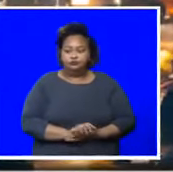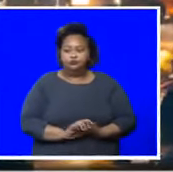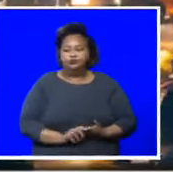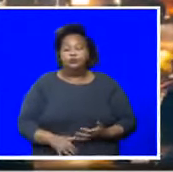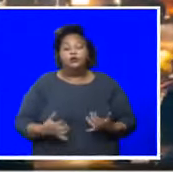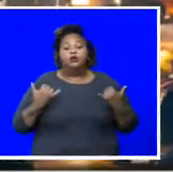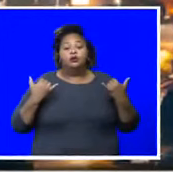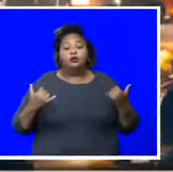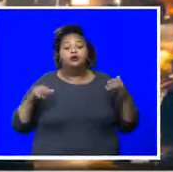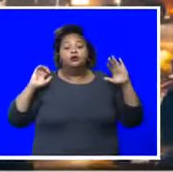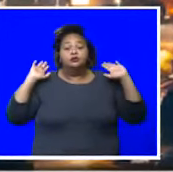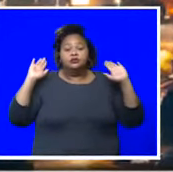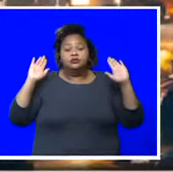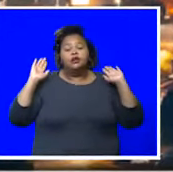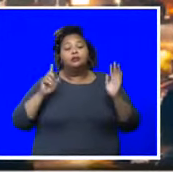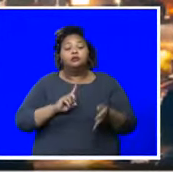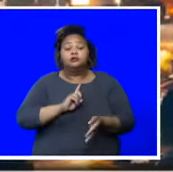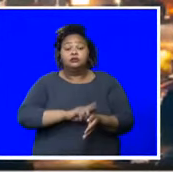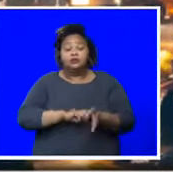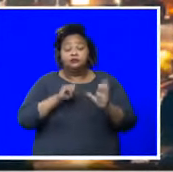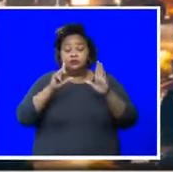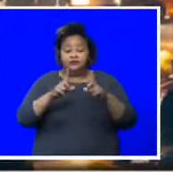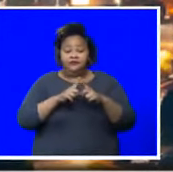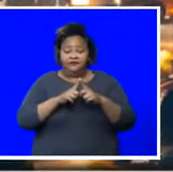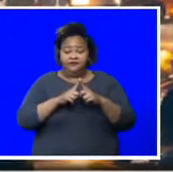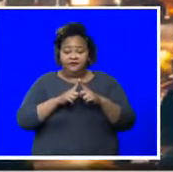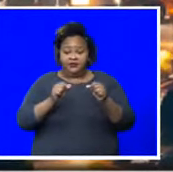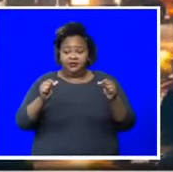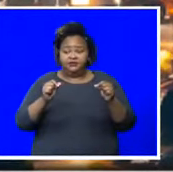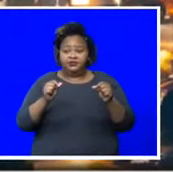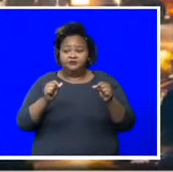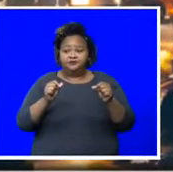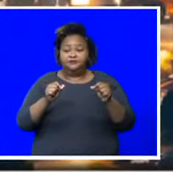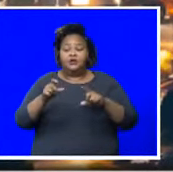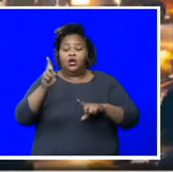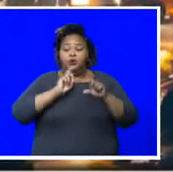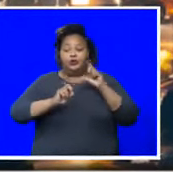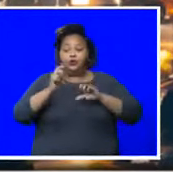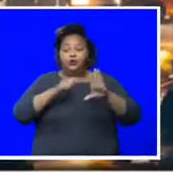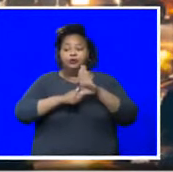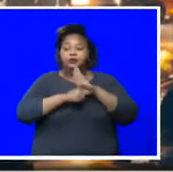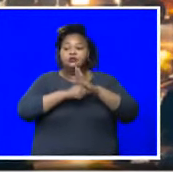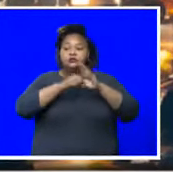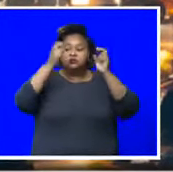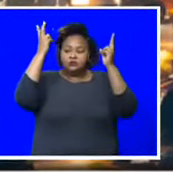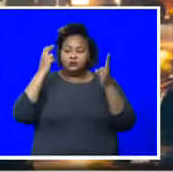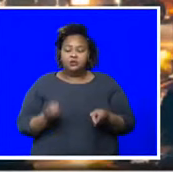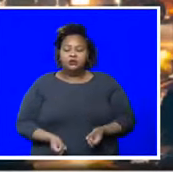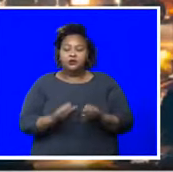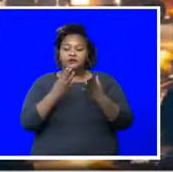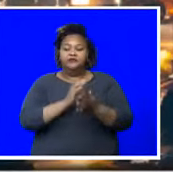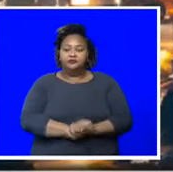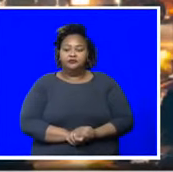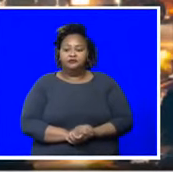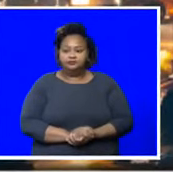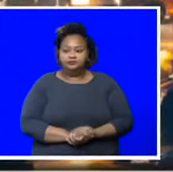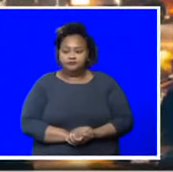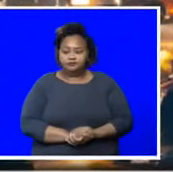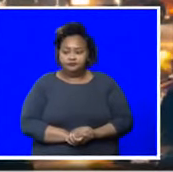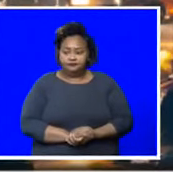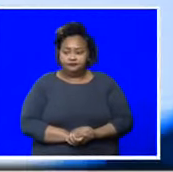24. Kanze ngaletho temidlalo ngalo lomuhle sithathe phetha sathensimbi yesikhombisa singakahambi asiphinde sikuthi cabucabu nganathi bethamba phambili kulolu suku